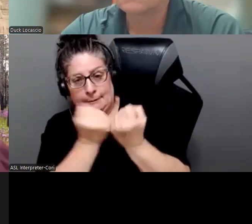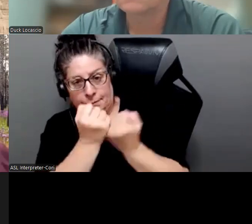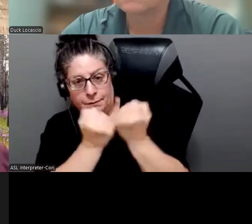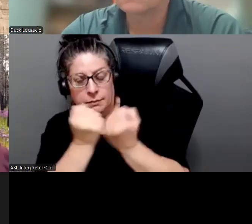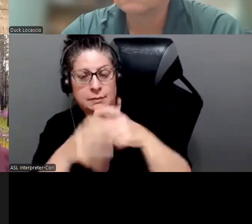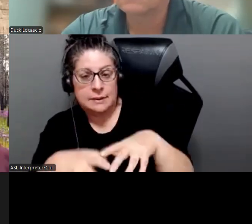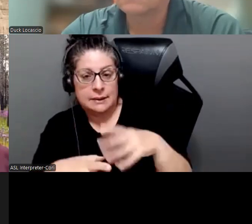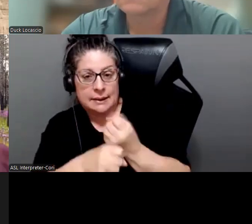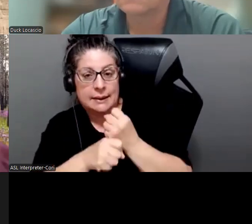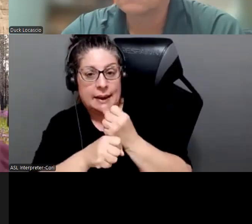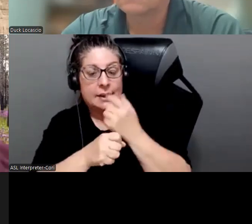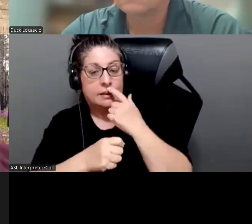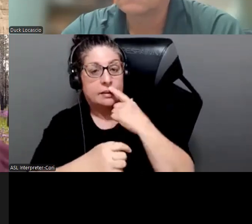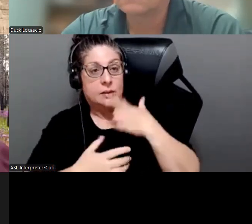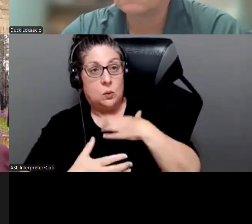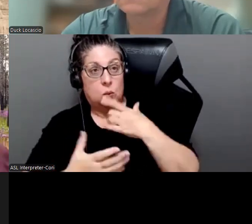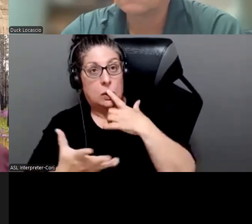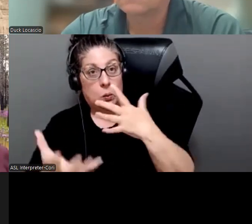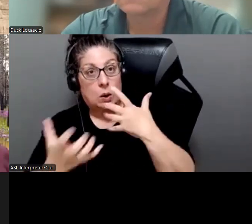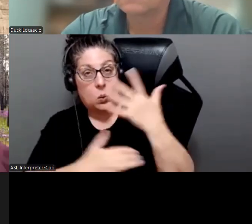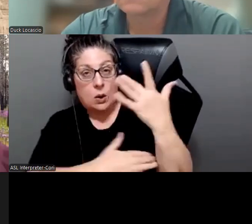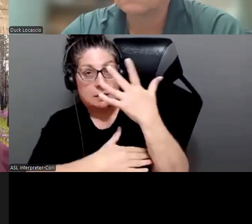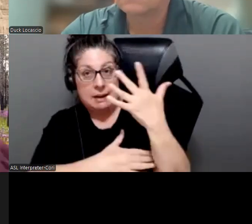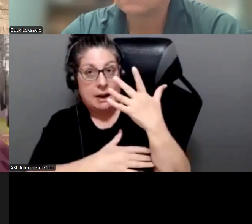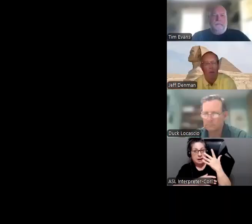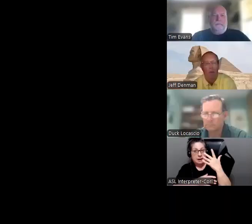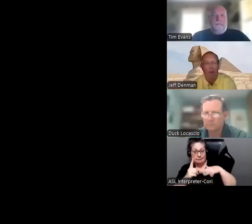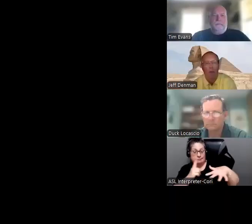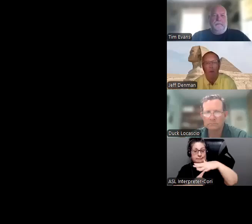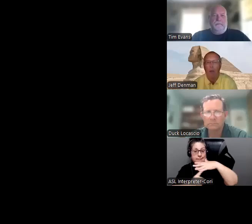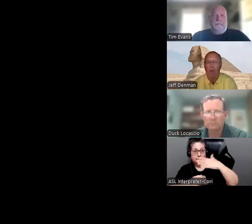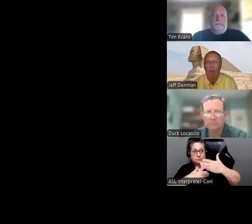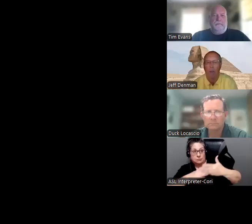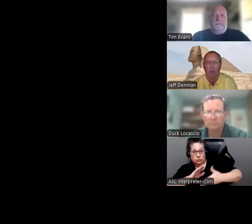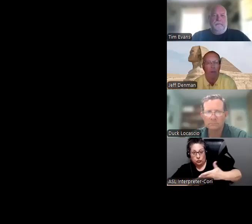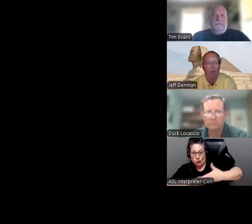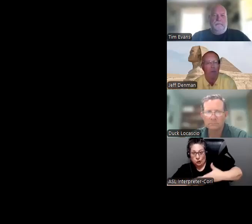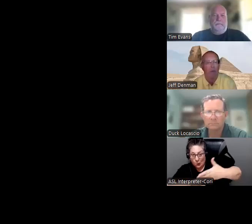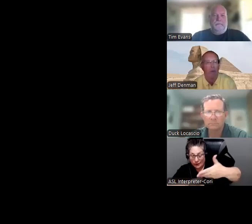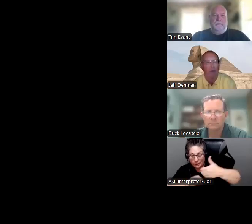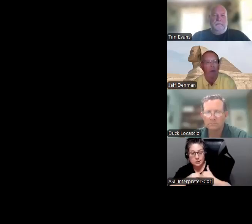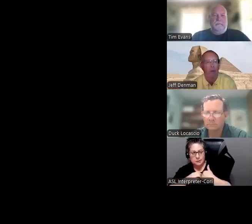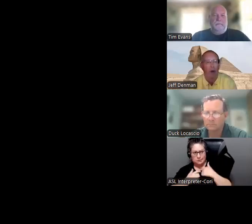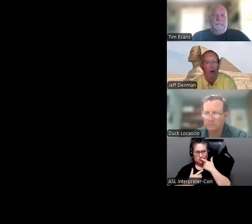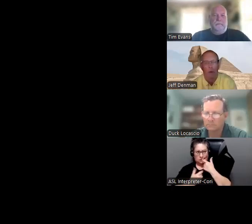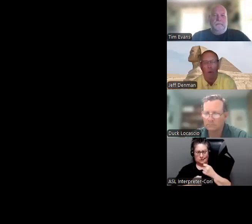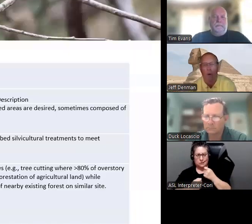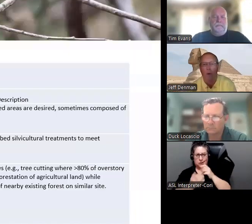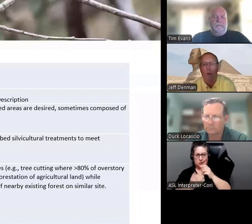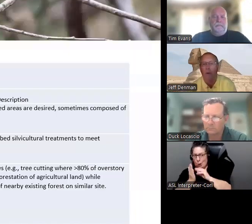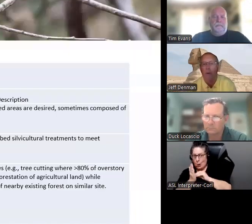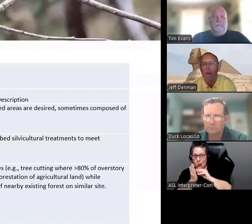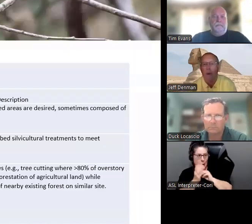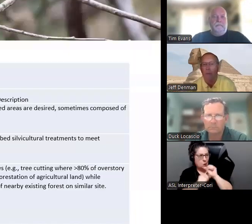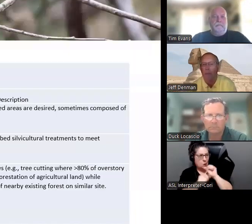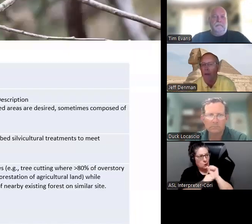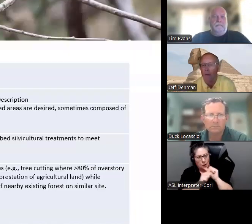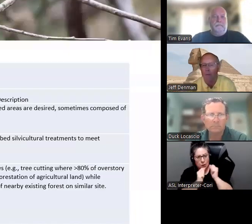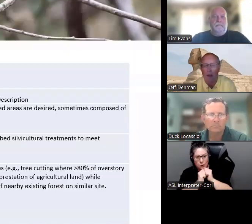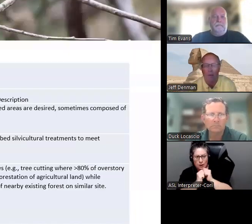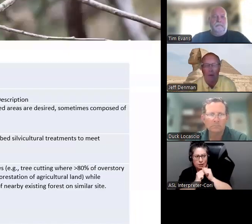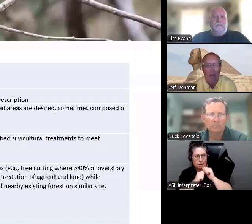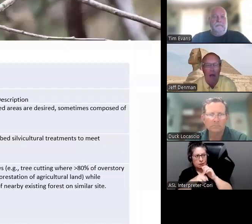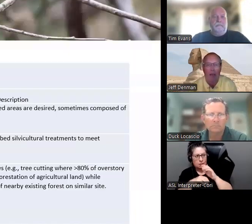desired forest conditions for wildlife going. It was real interesting to learn and work with up